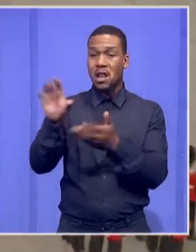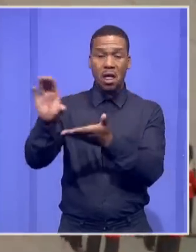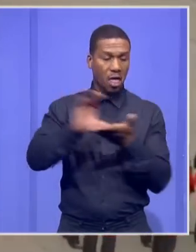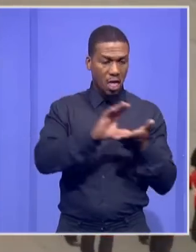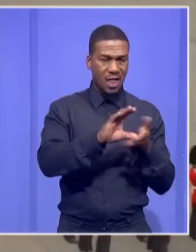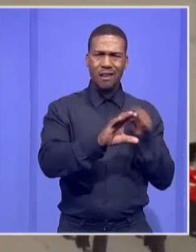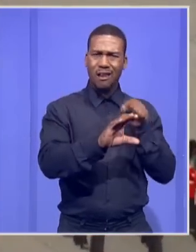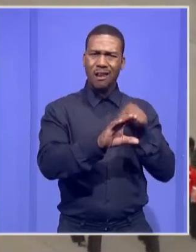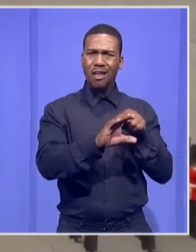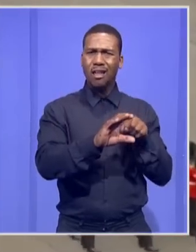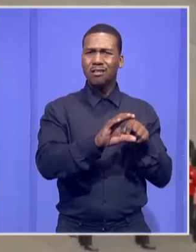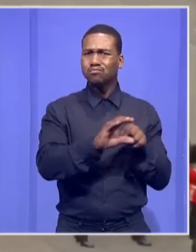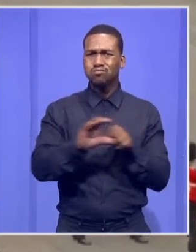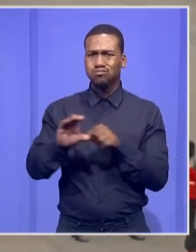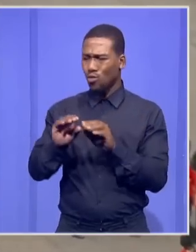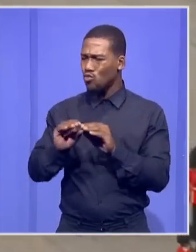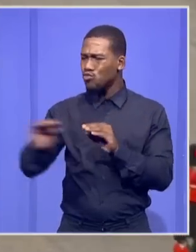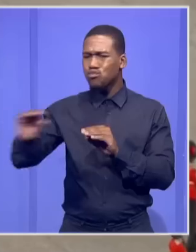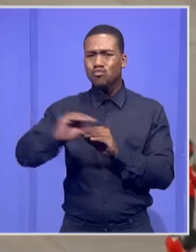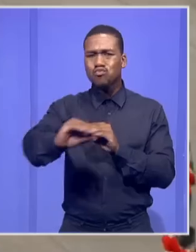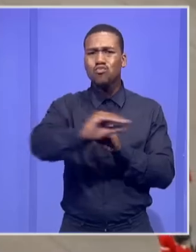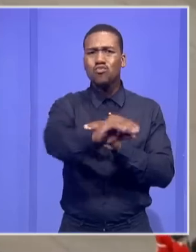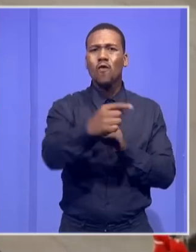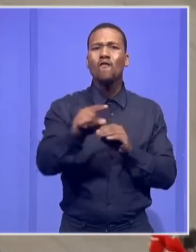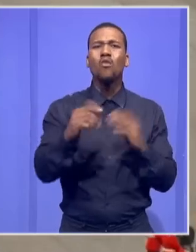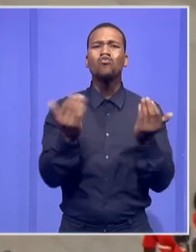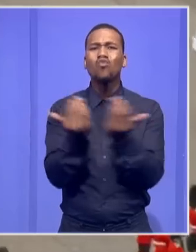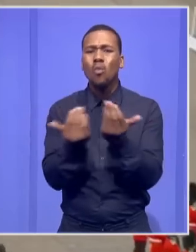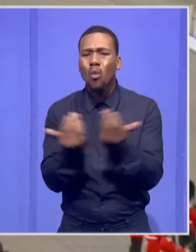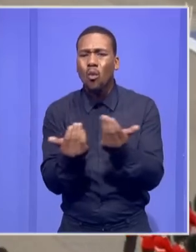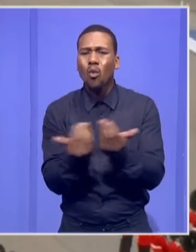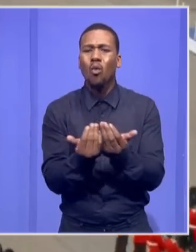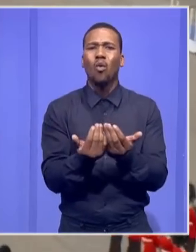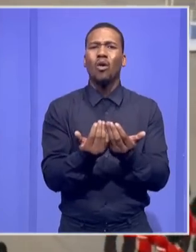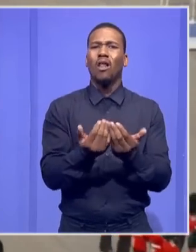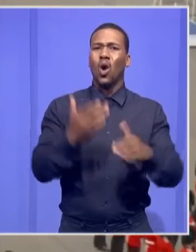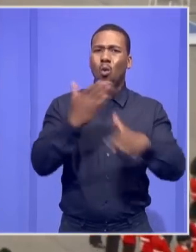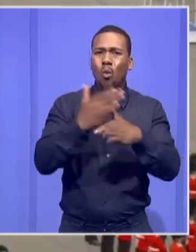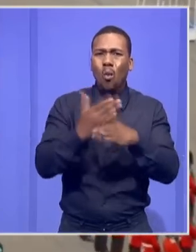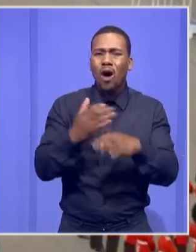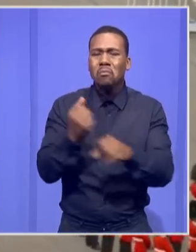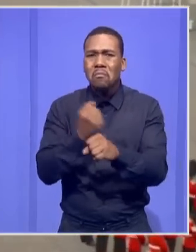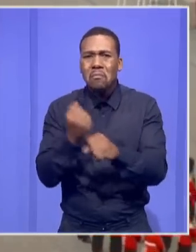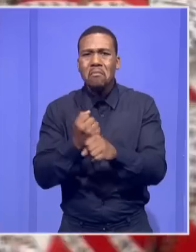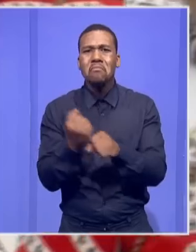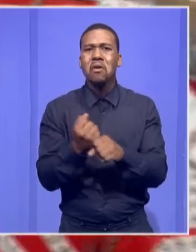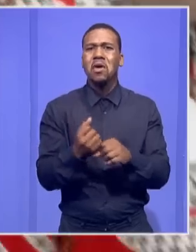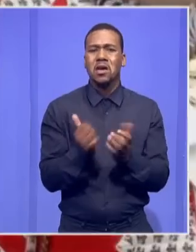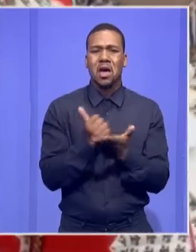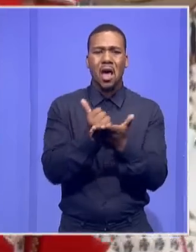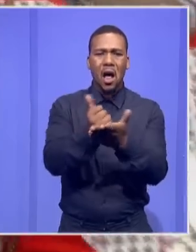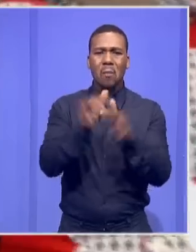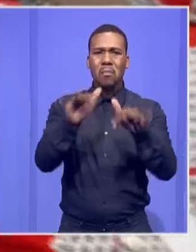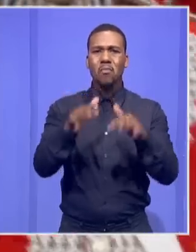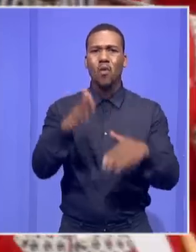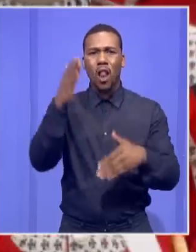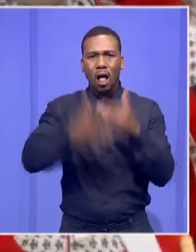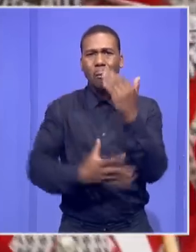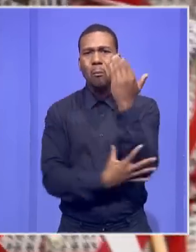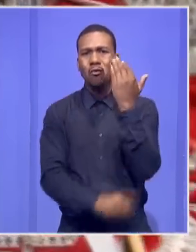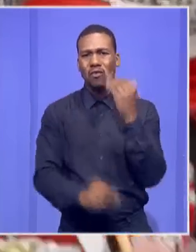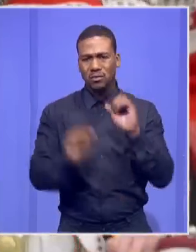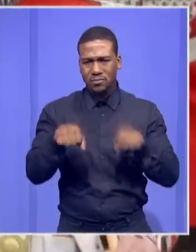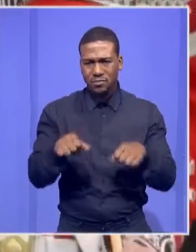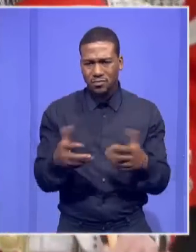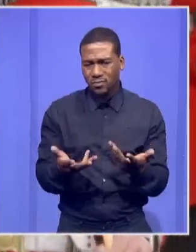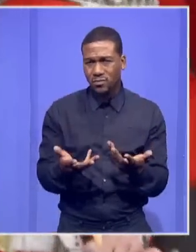and job creation and helping people in poverty. So we have all of those questions. And of course, with all of this, we have a royal